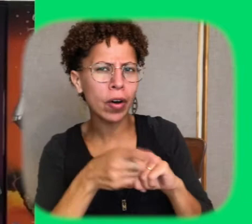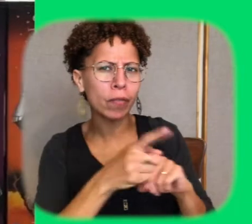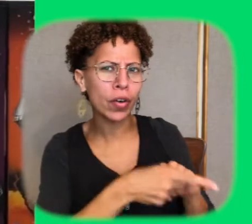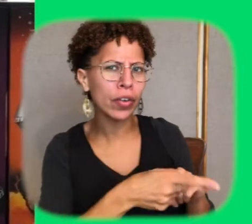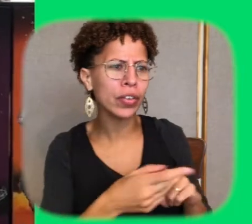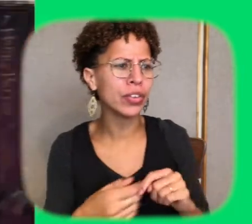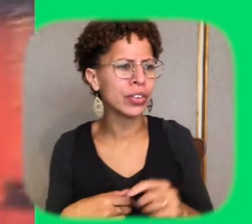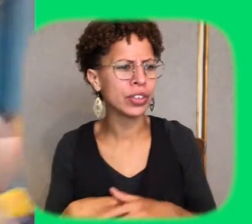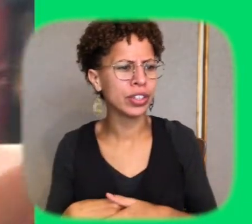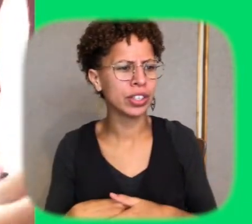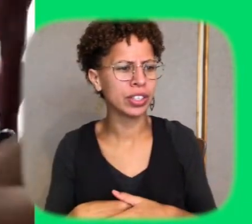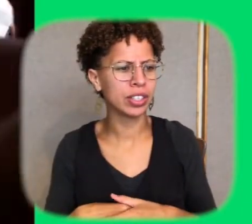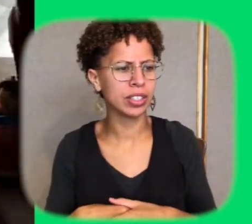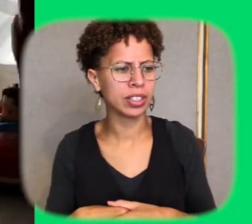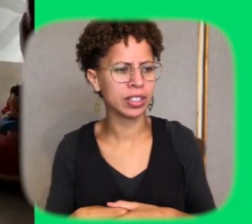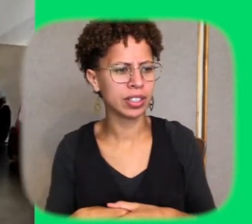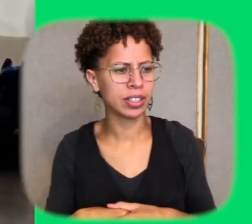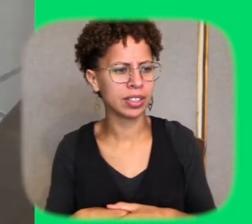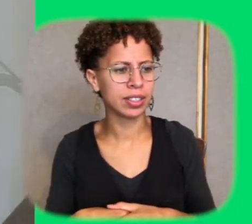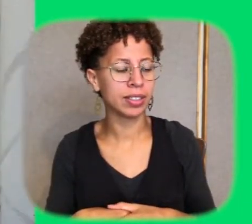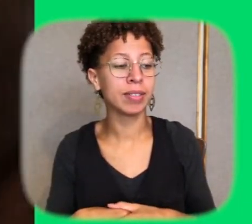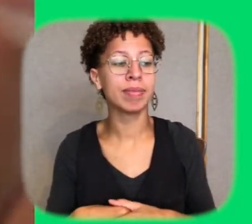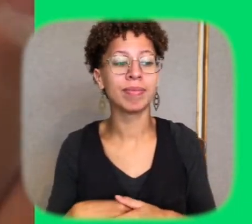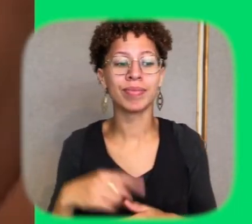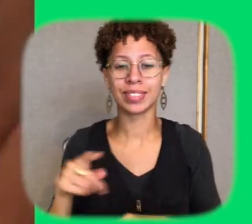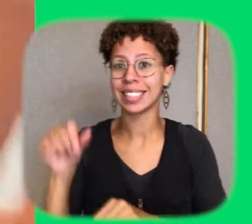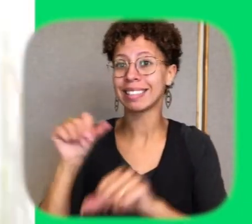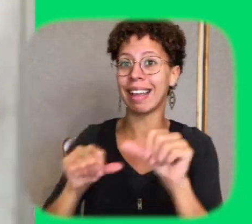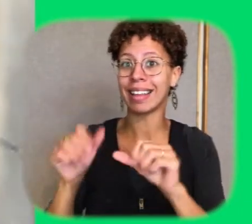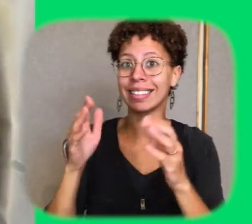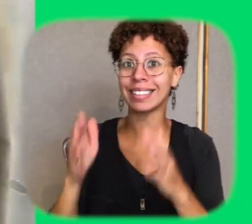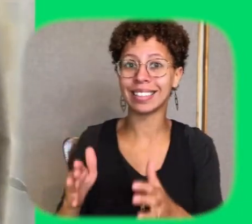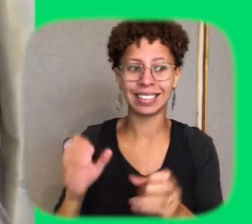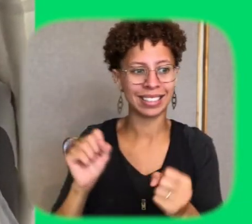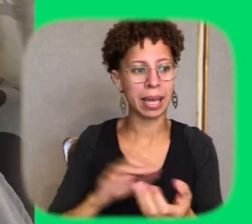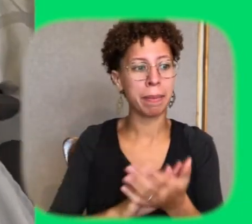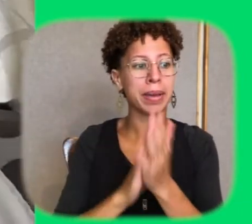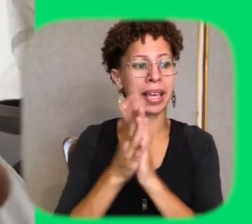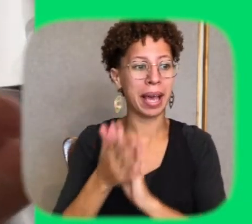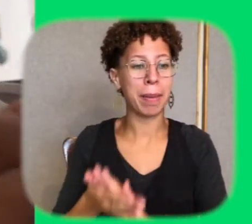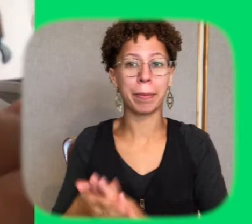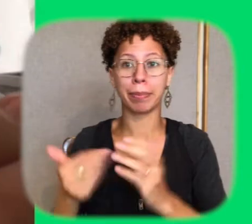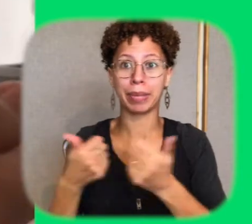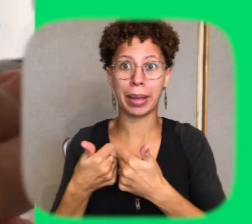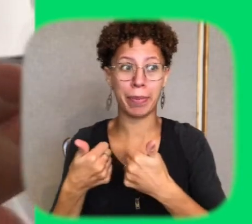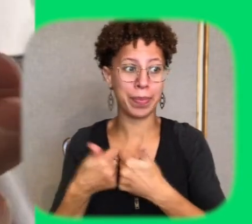Scientist from a Lego set that you can turn into a video game. Oh, let's see. Hold it still.